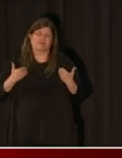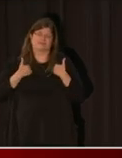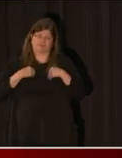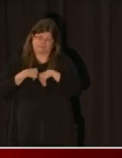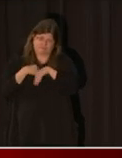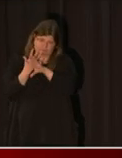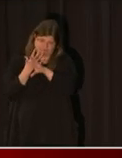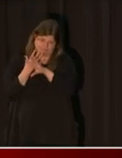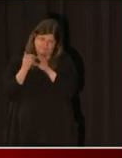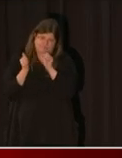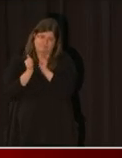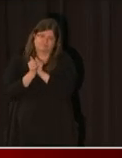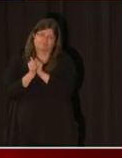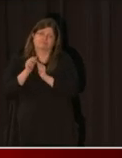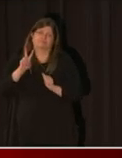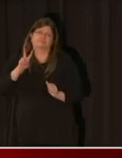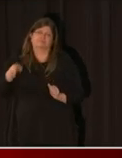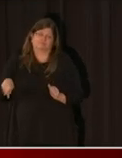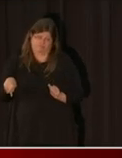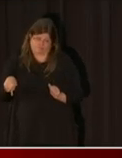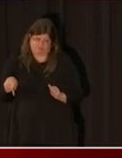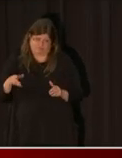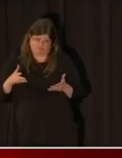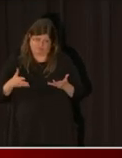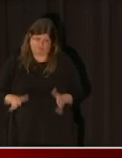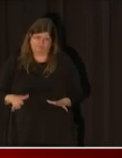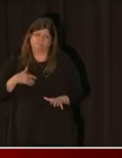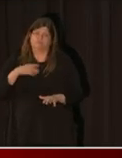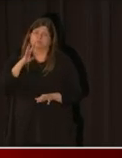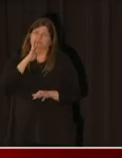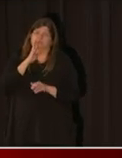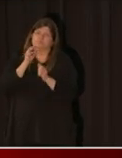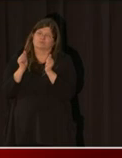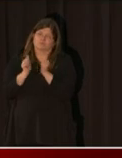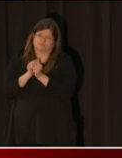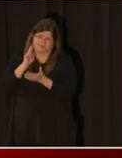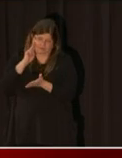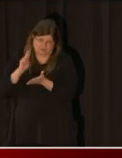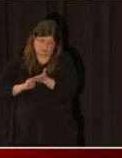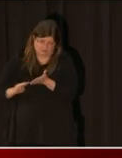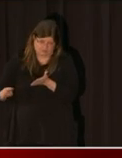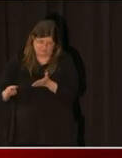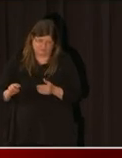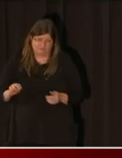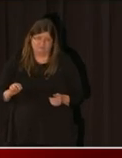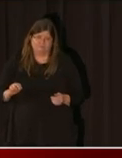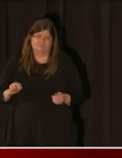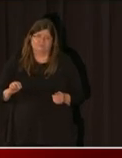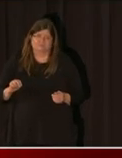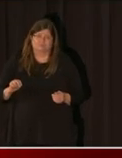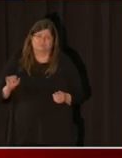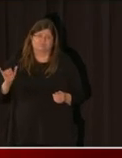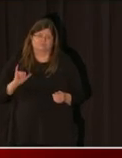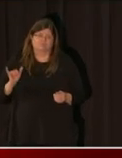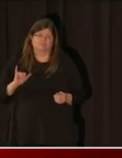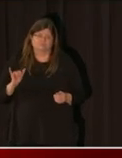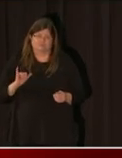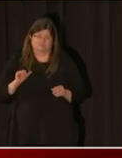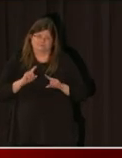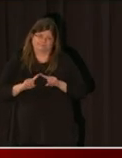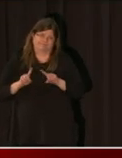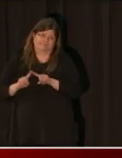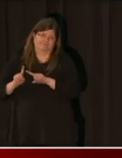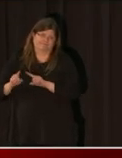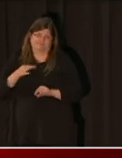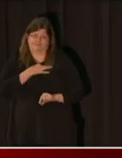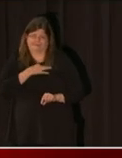vice president. I've talked to Secretary Mnuchin's office, and of course we're doing all kinds of staff level work